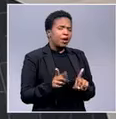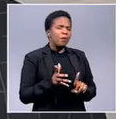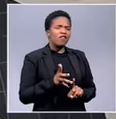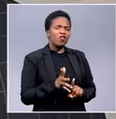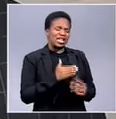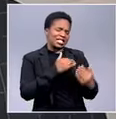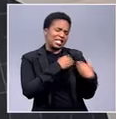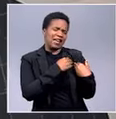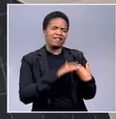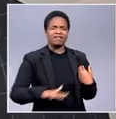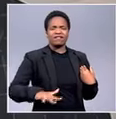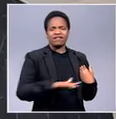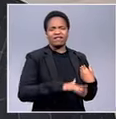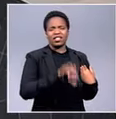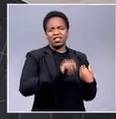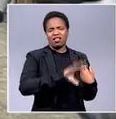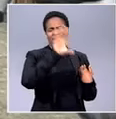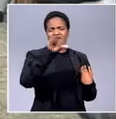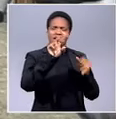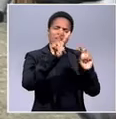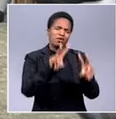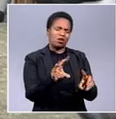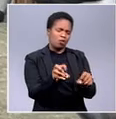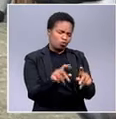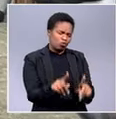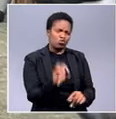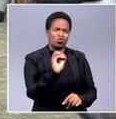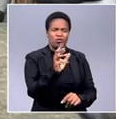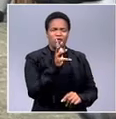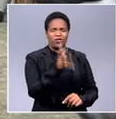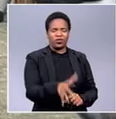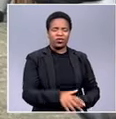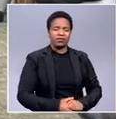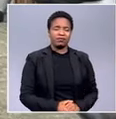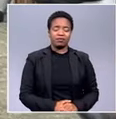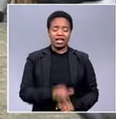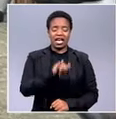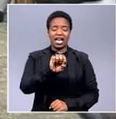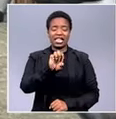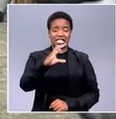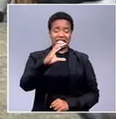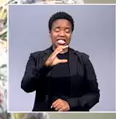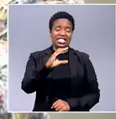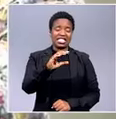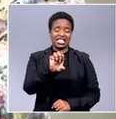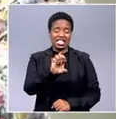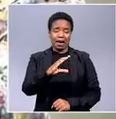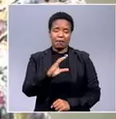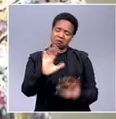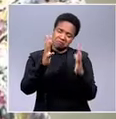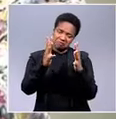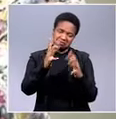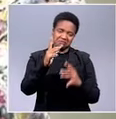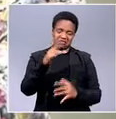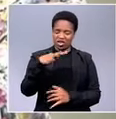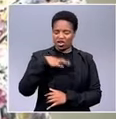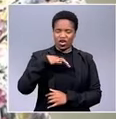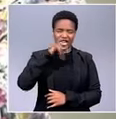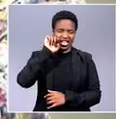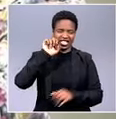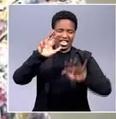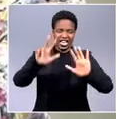Africa where there's peace and harmony and opportunity. The IEC in the Eastern Cape has praised the 8-year-old. This ambitious girl